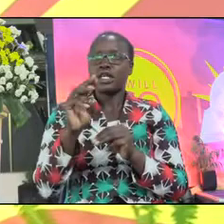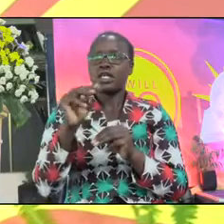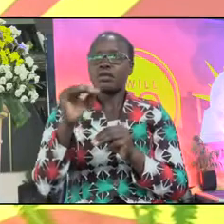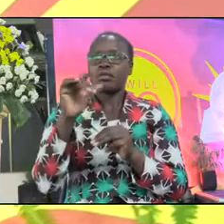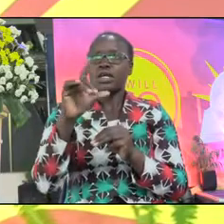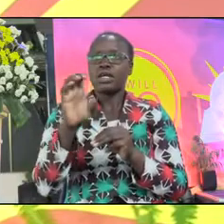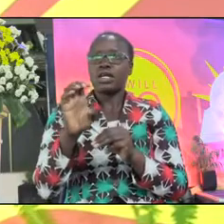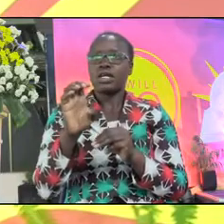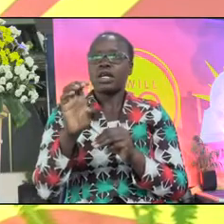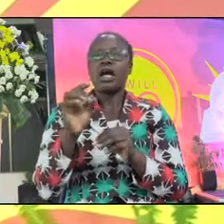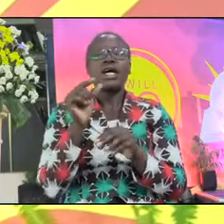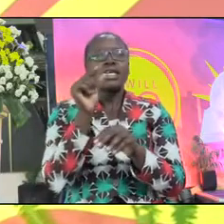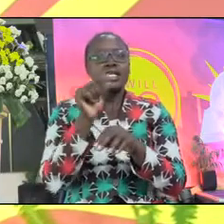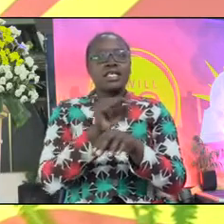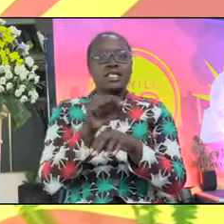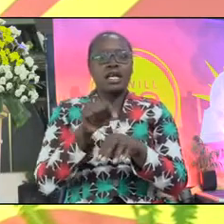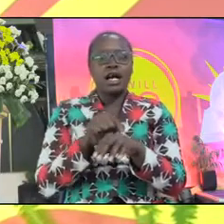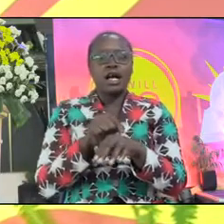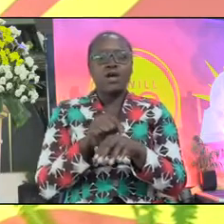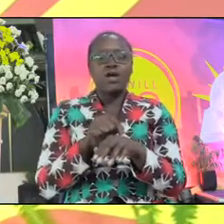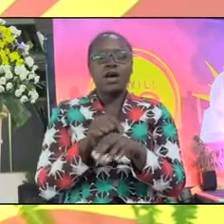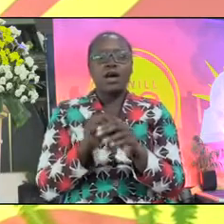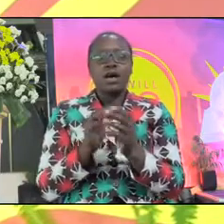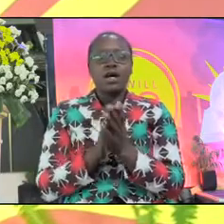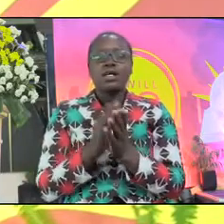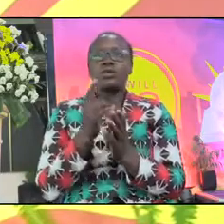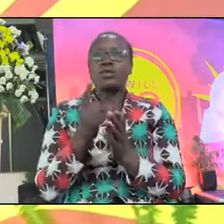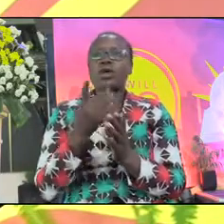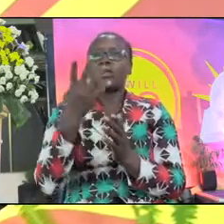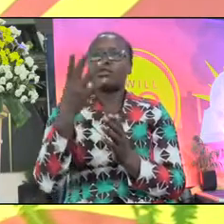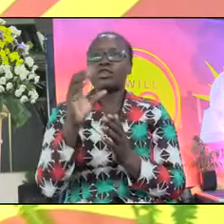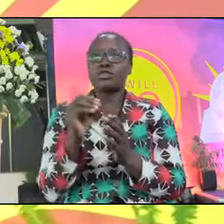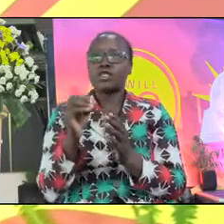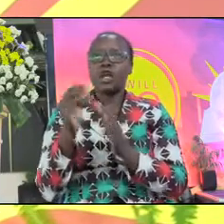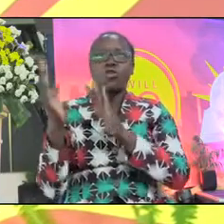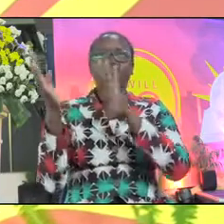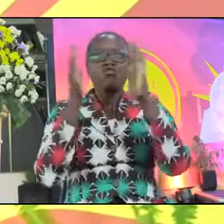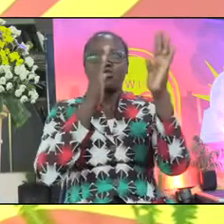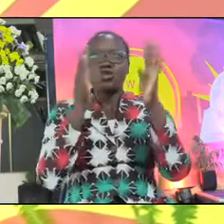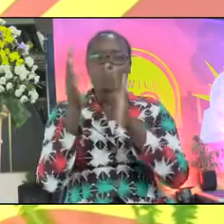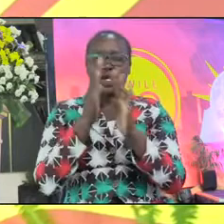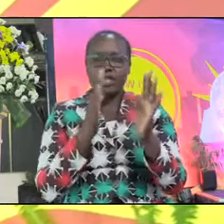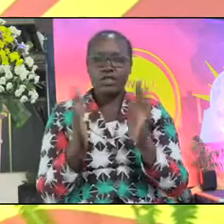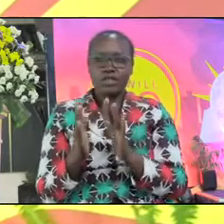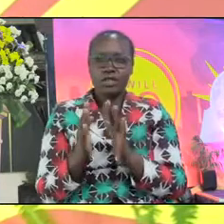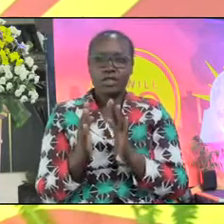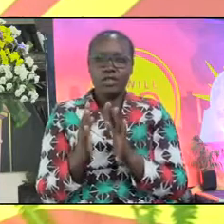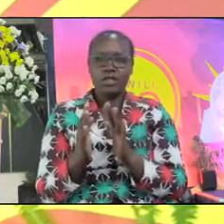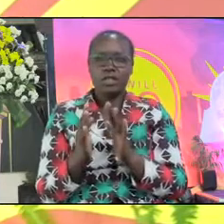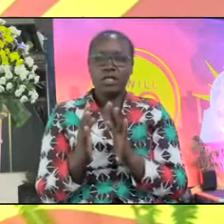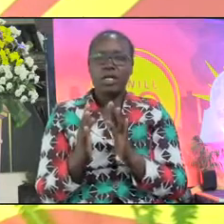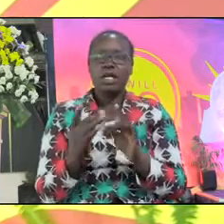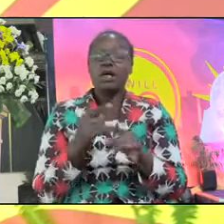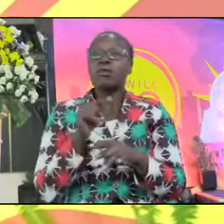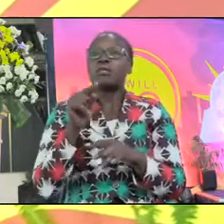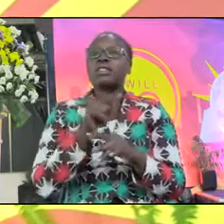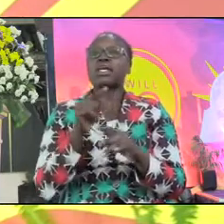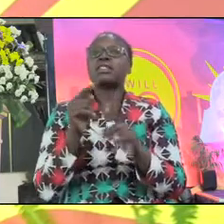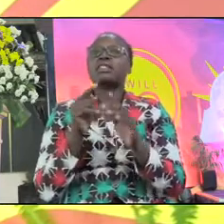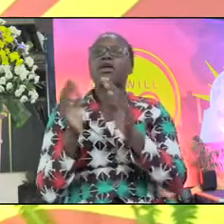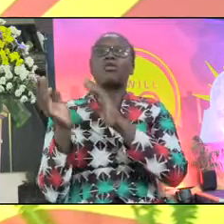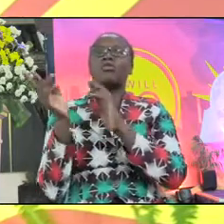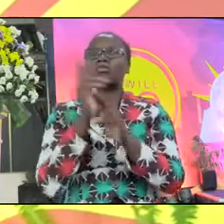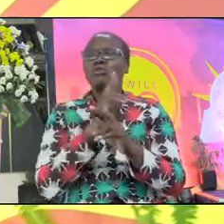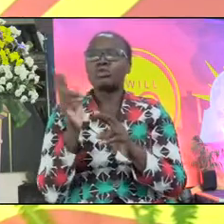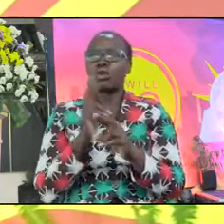hour winds and 150 foot waves But that storm